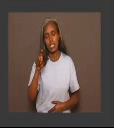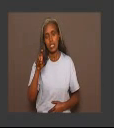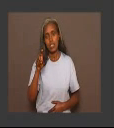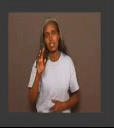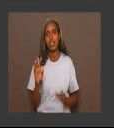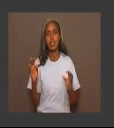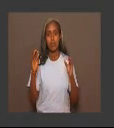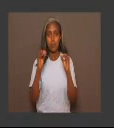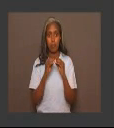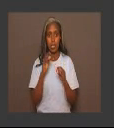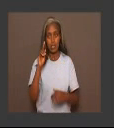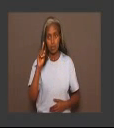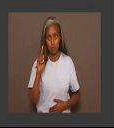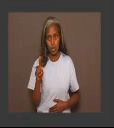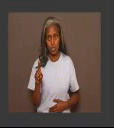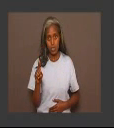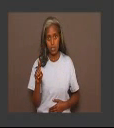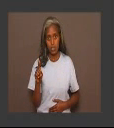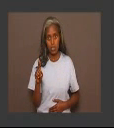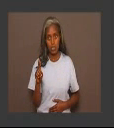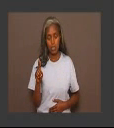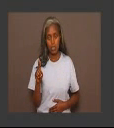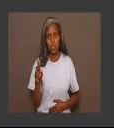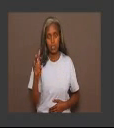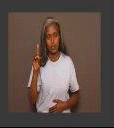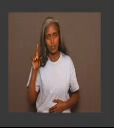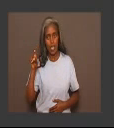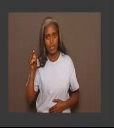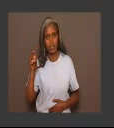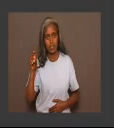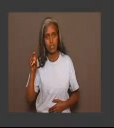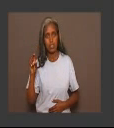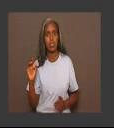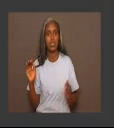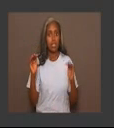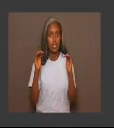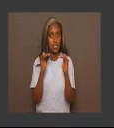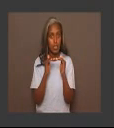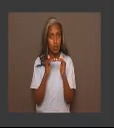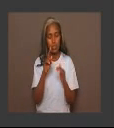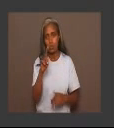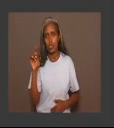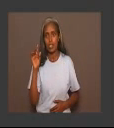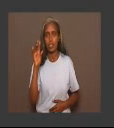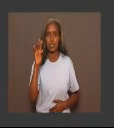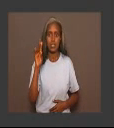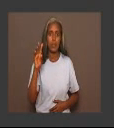4x plus 1 dx is